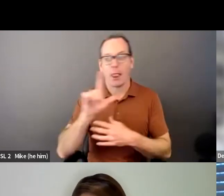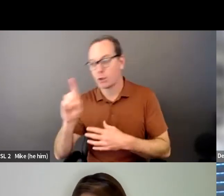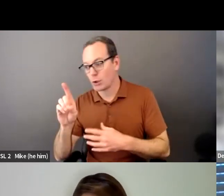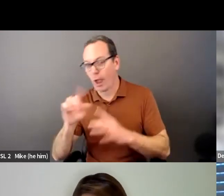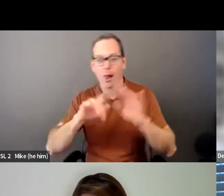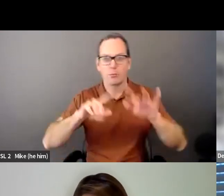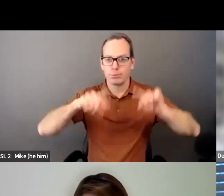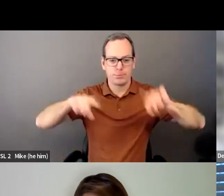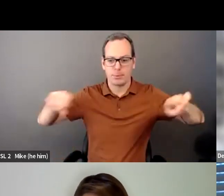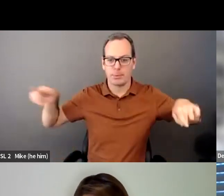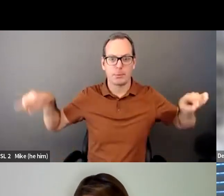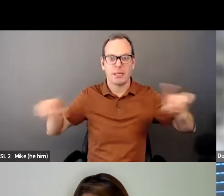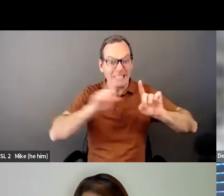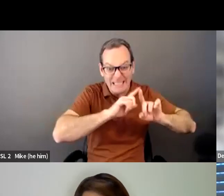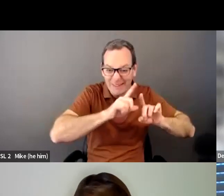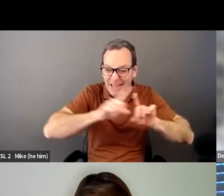any of the